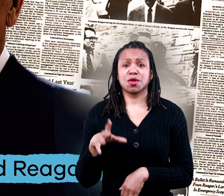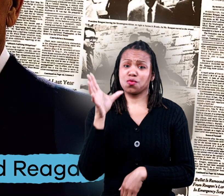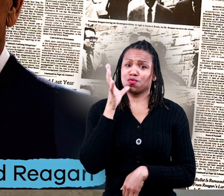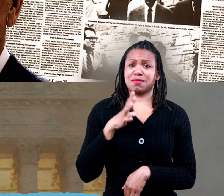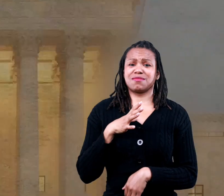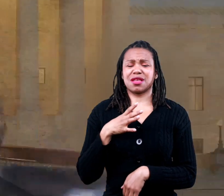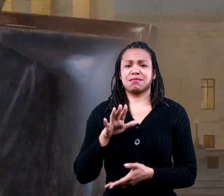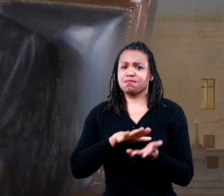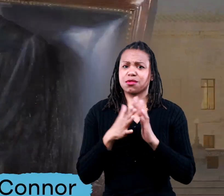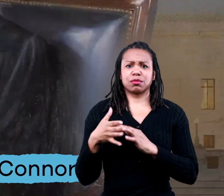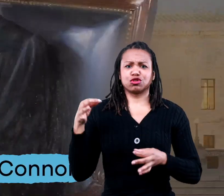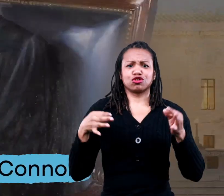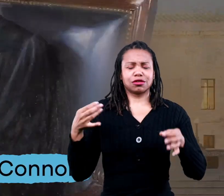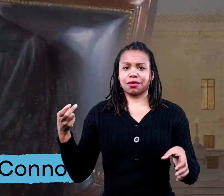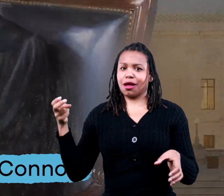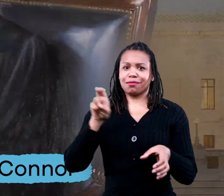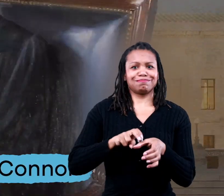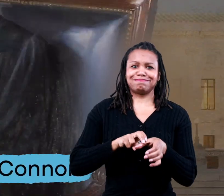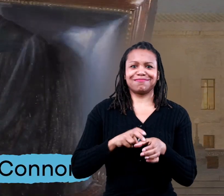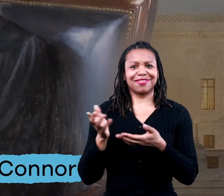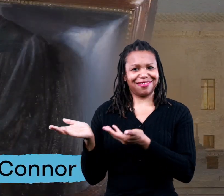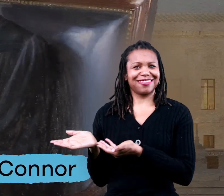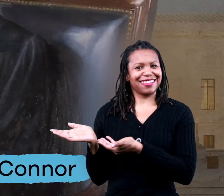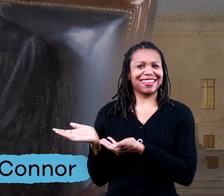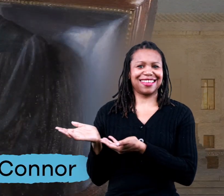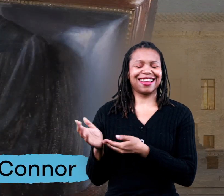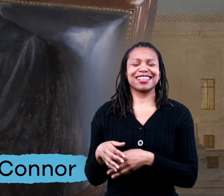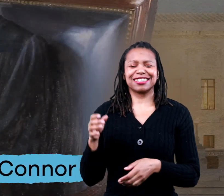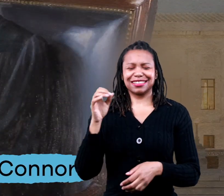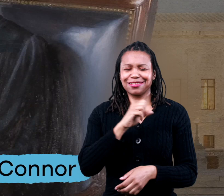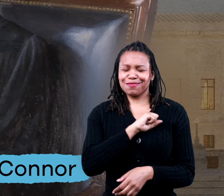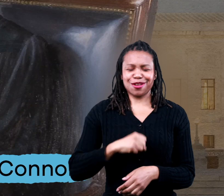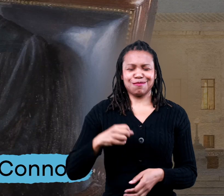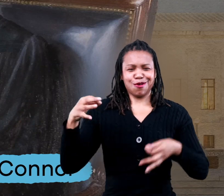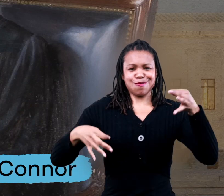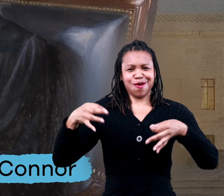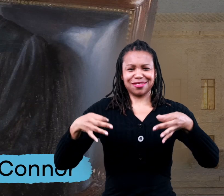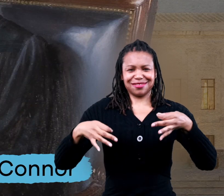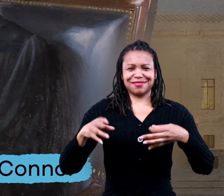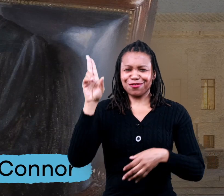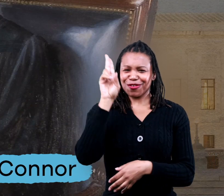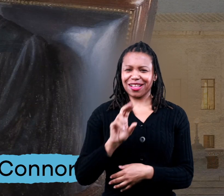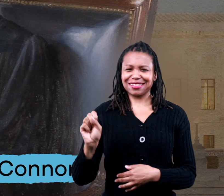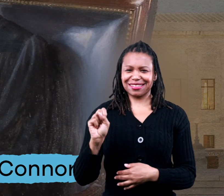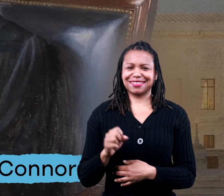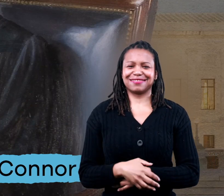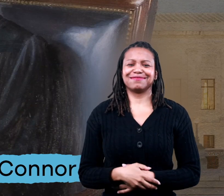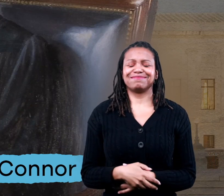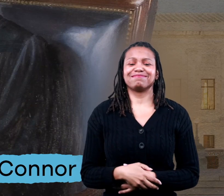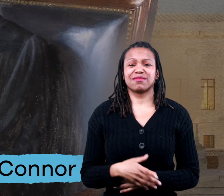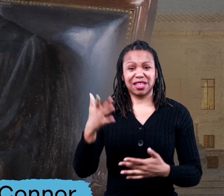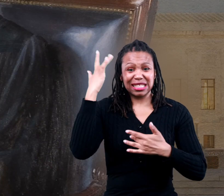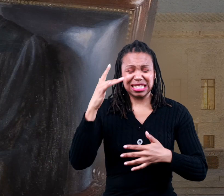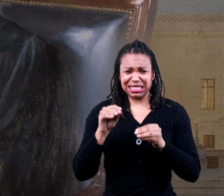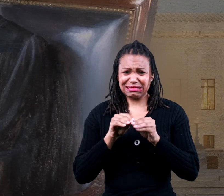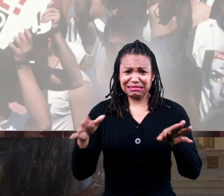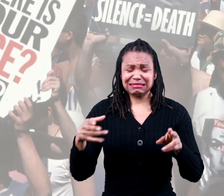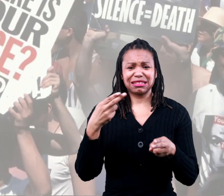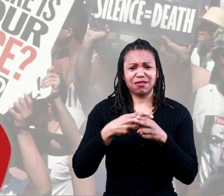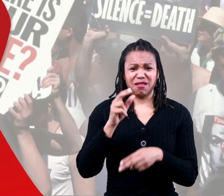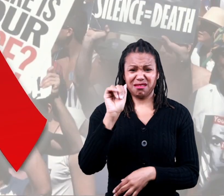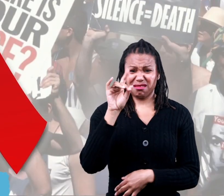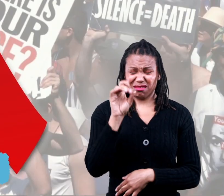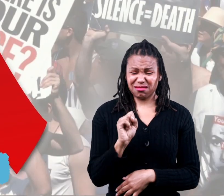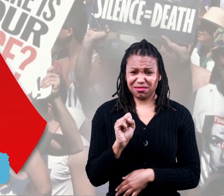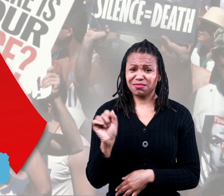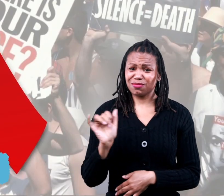Reagan. Then, Sandra Day O'Connor became the first woman appointed to the Supreme Court of the United States. A new